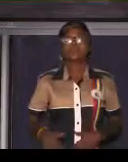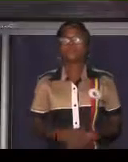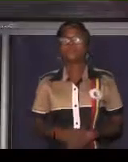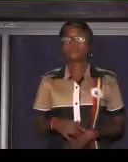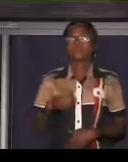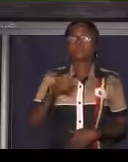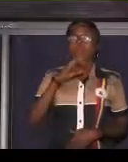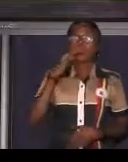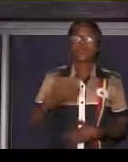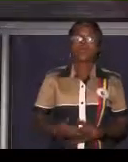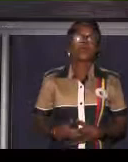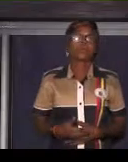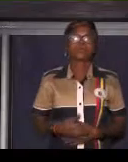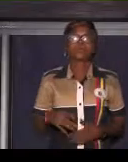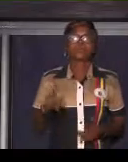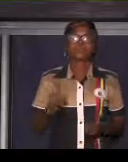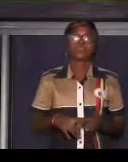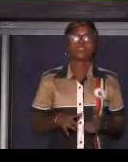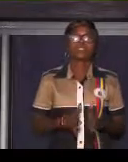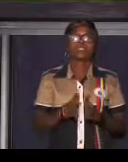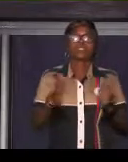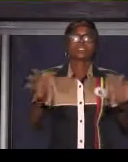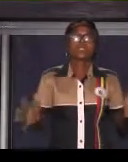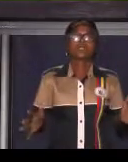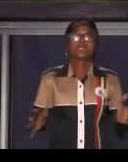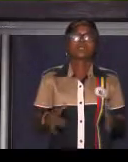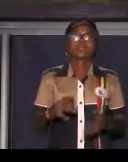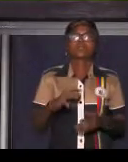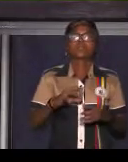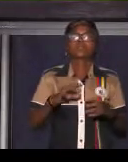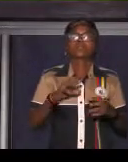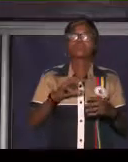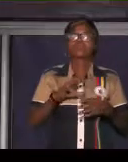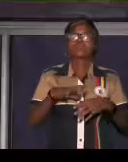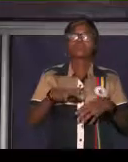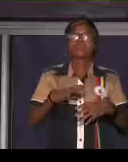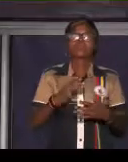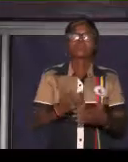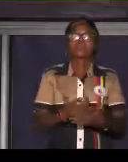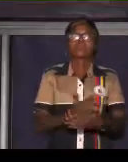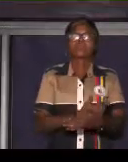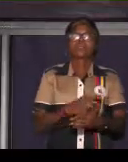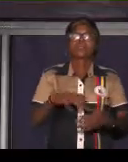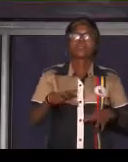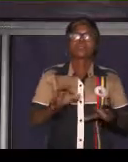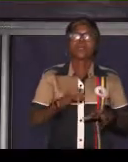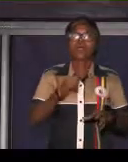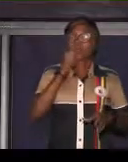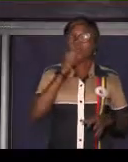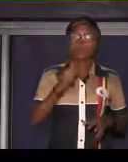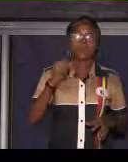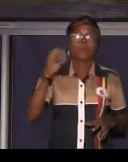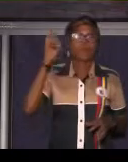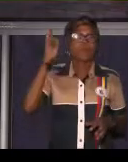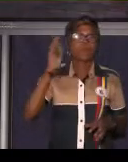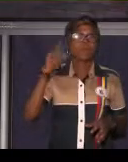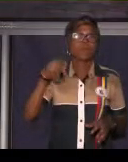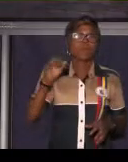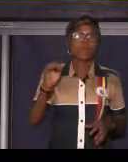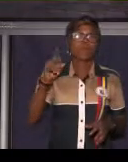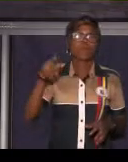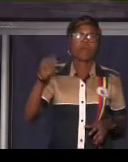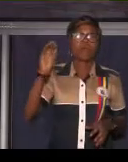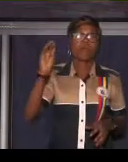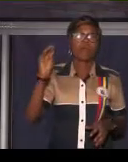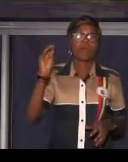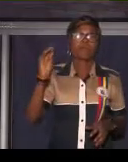Hello, puppies. You are welcome to General Studies class. I am Uncle Popo. Uncle